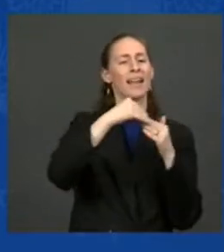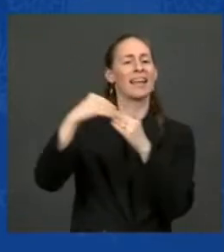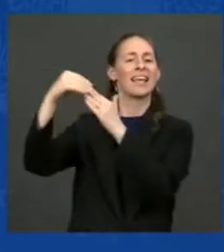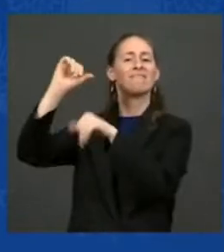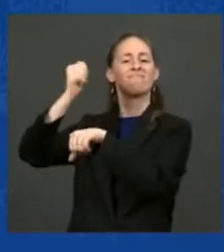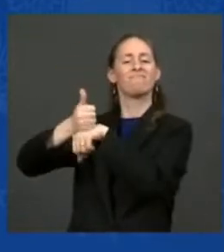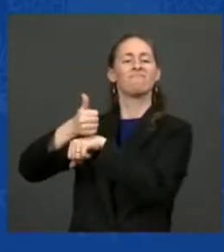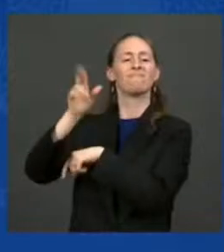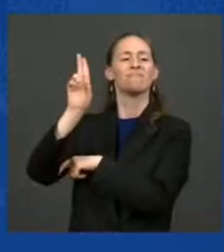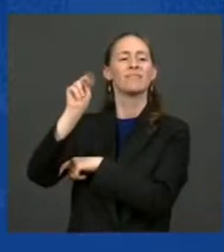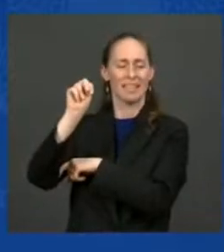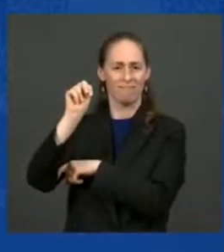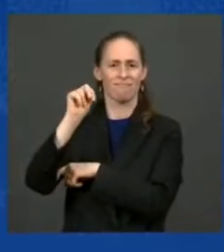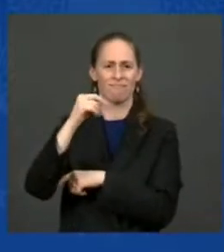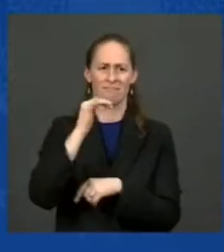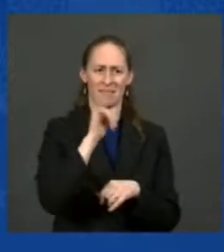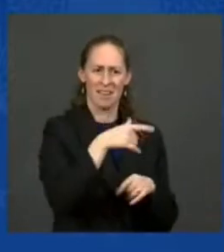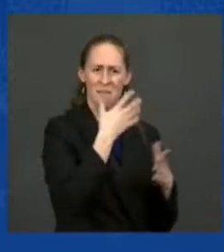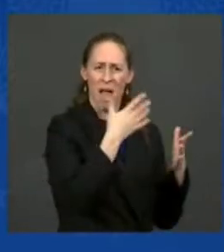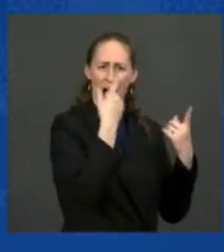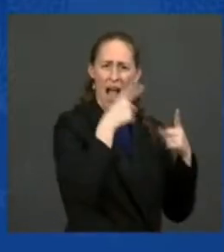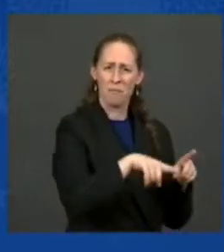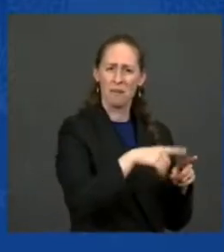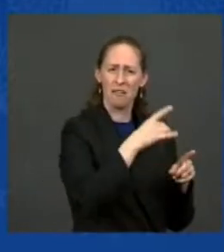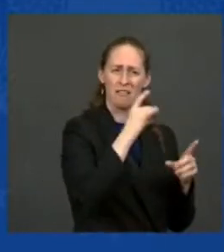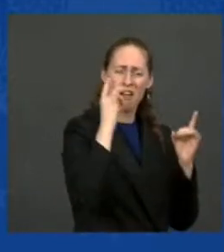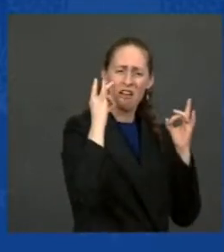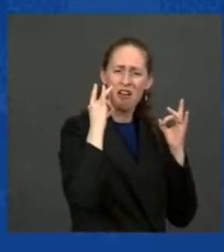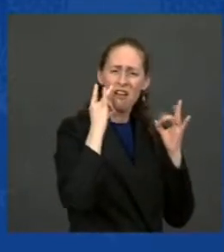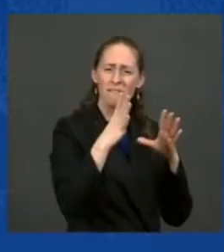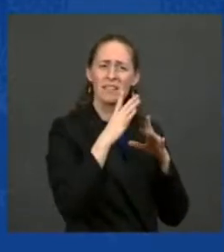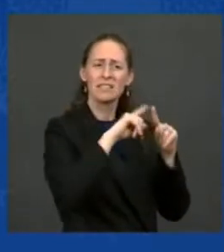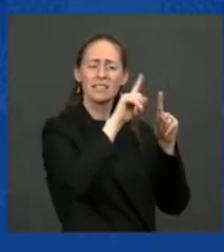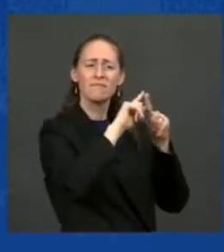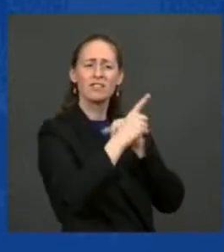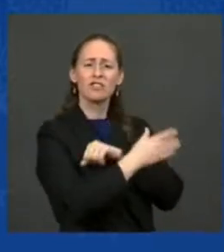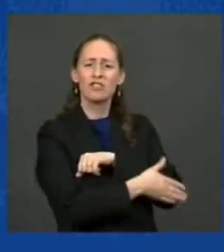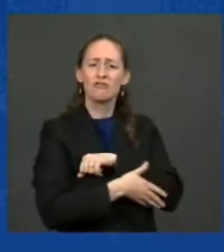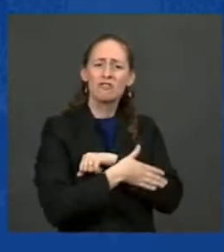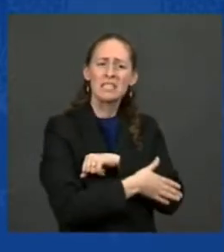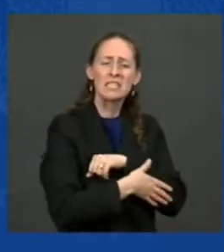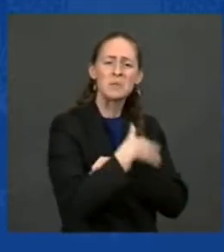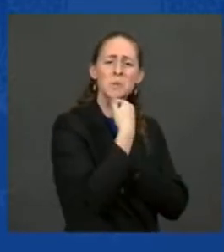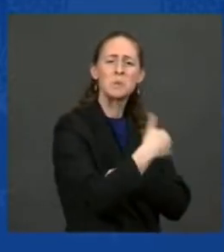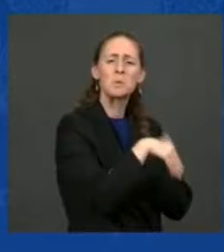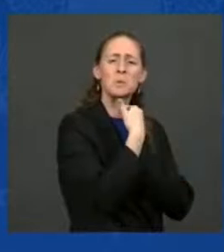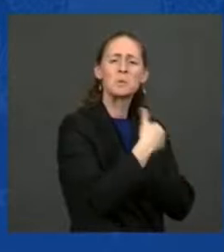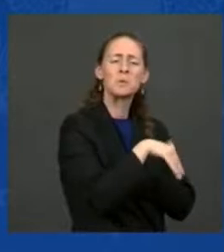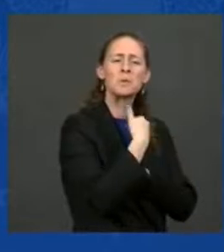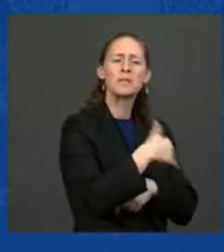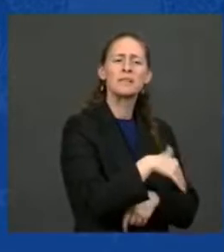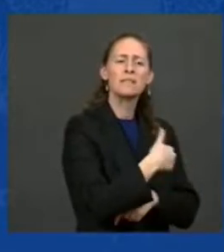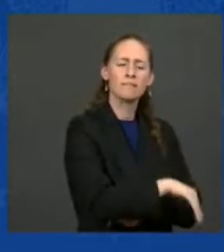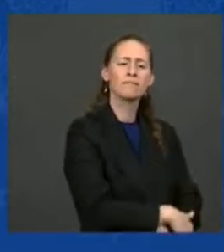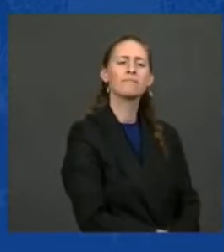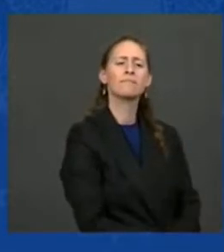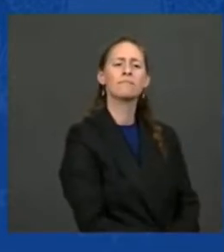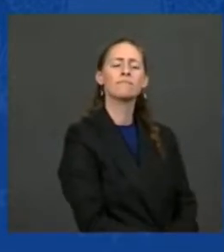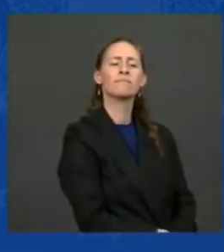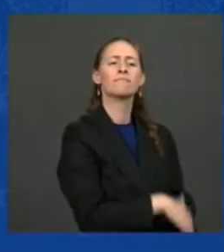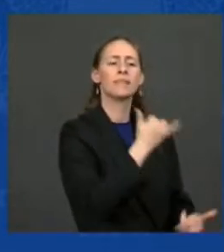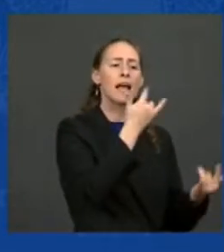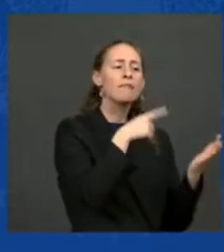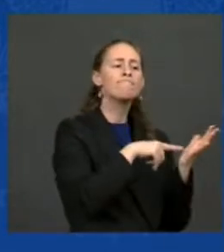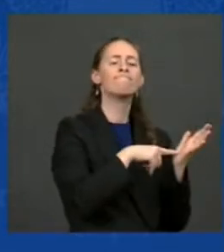after atrocities committed in Rwanda, in the former Yugoslavia. We see it in the